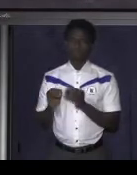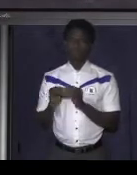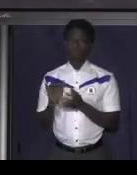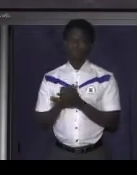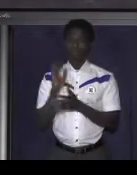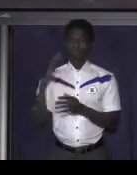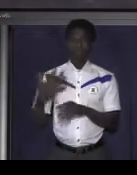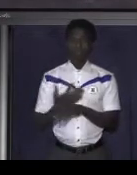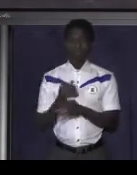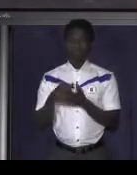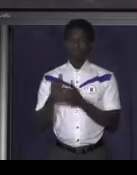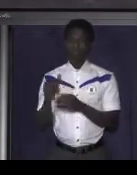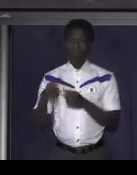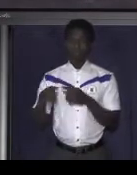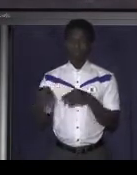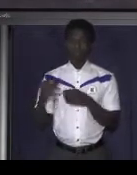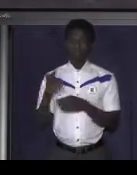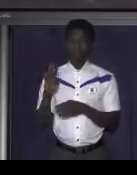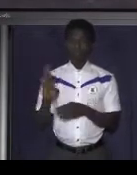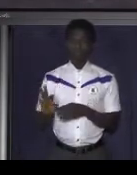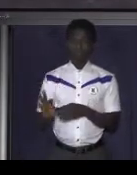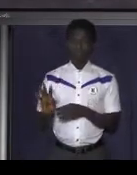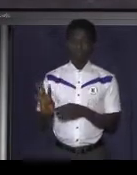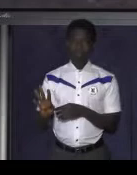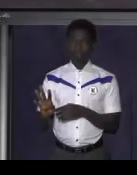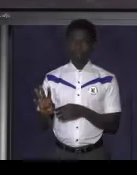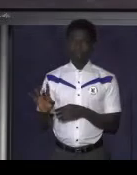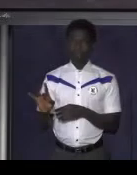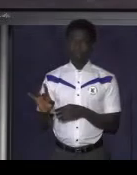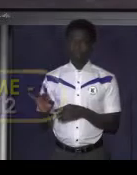multiply by itself to give you 480. And so